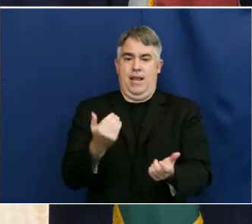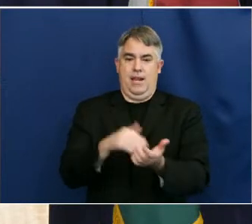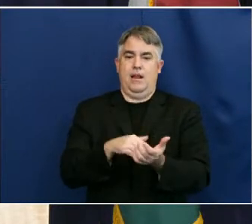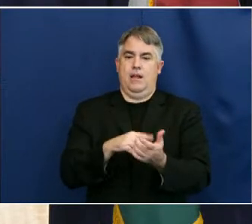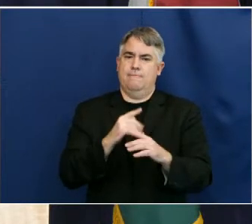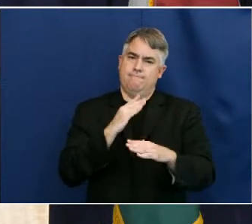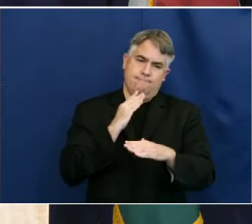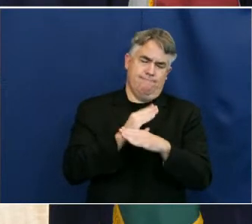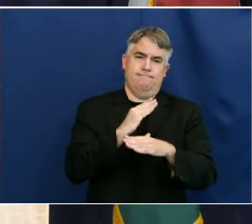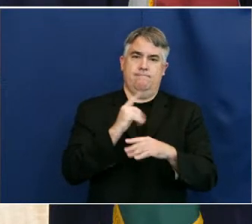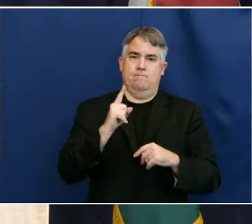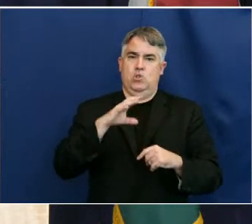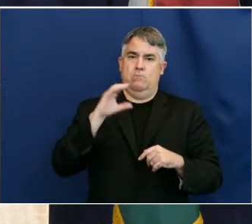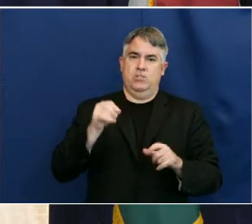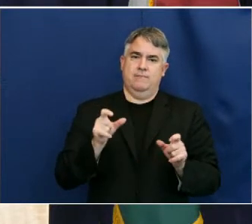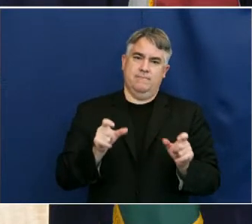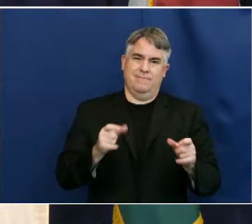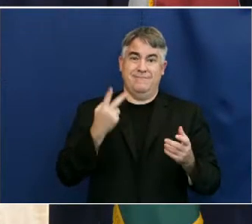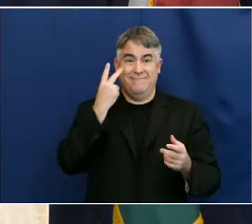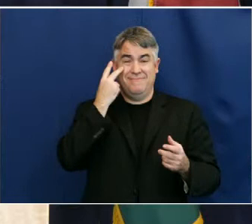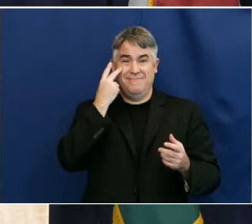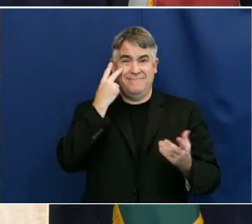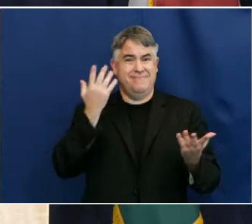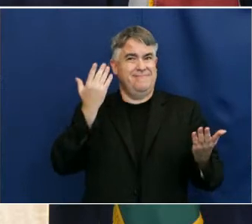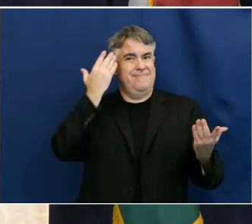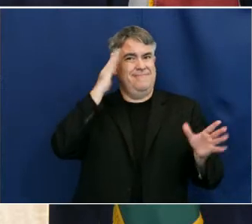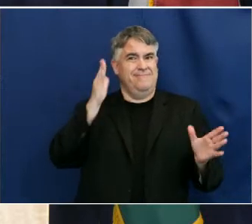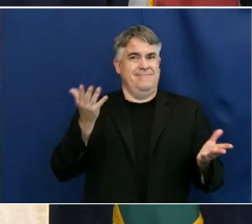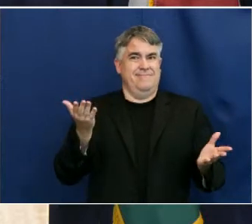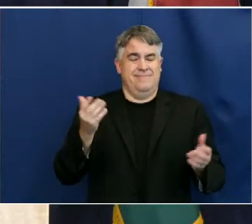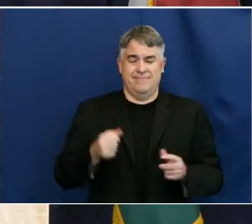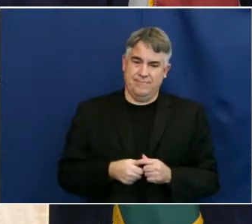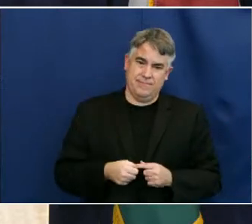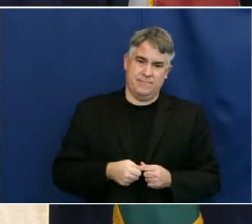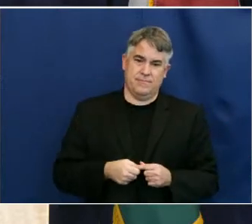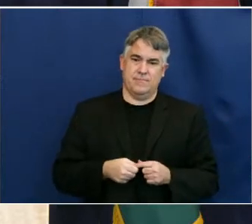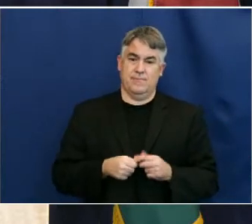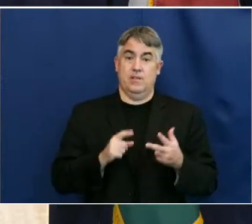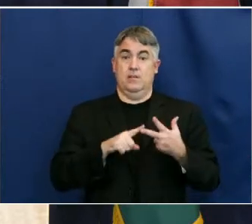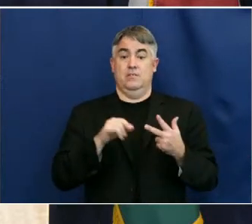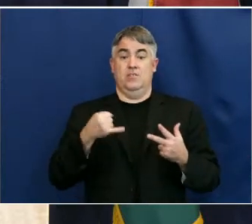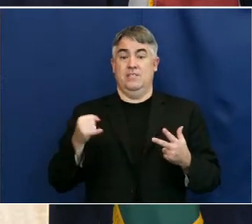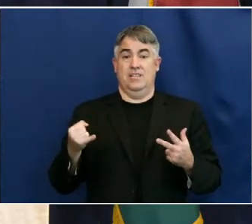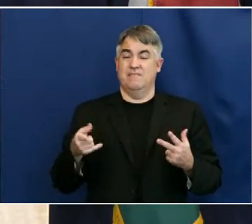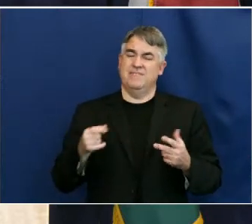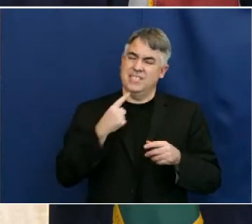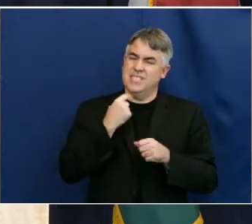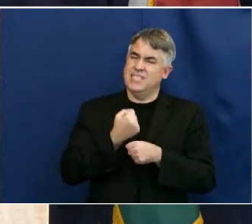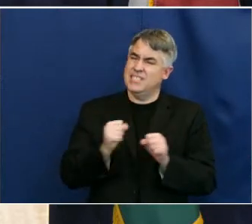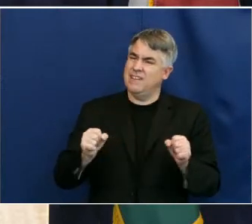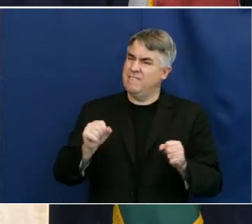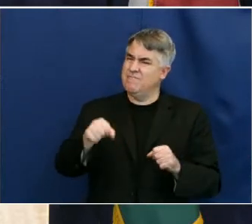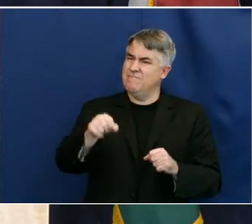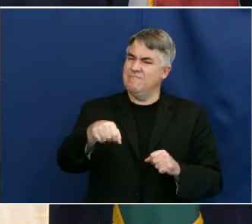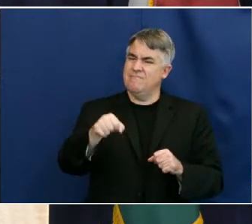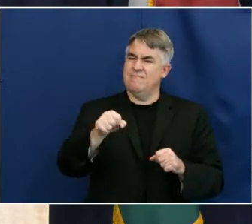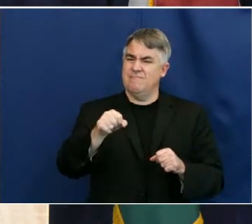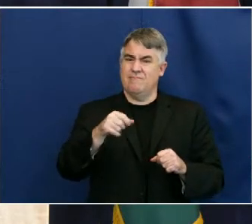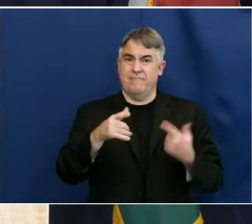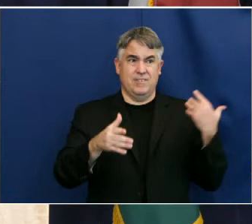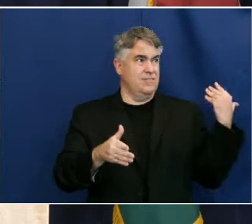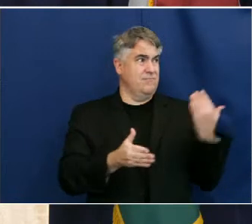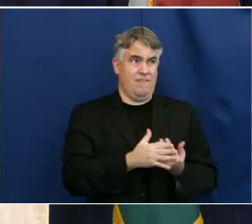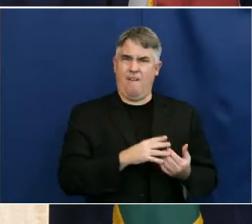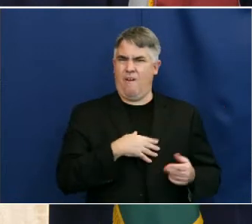for all of our vaccination sites for the general population, and then utilize it in those cases where it